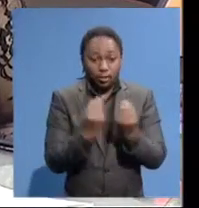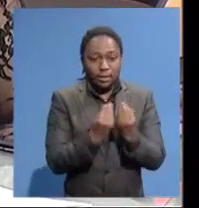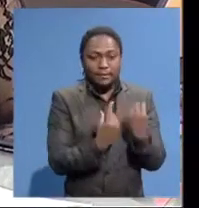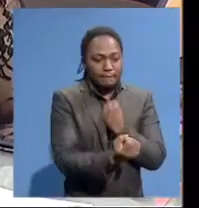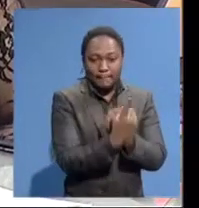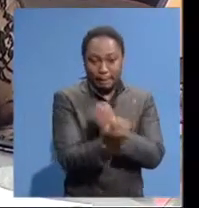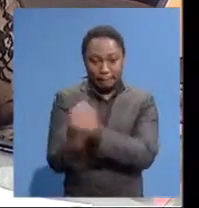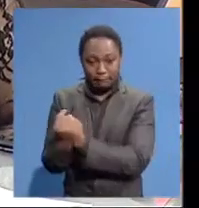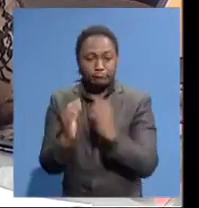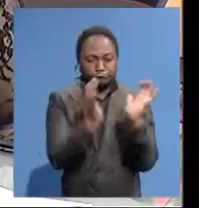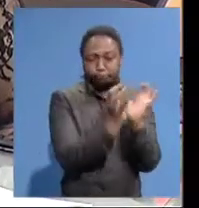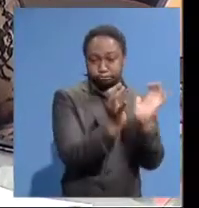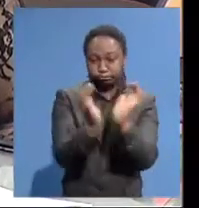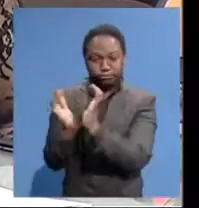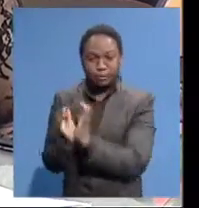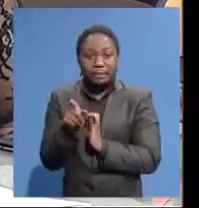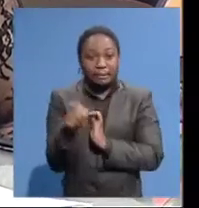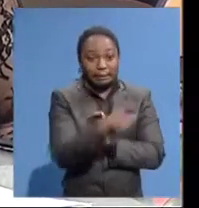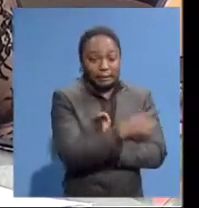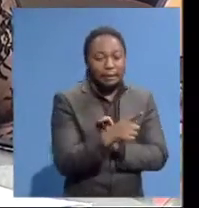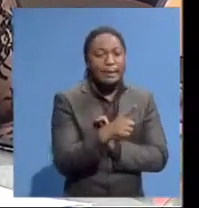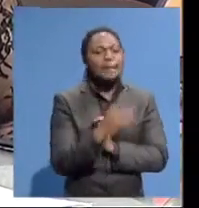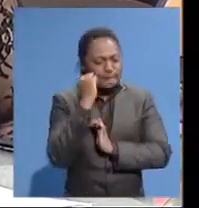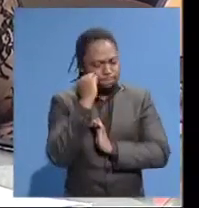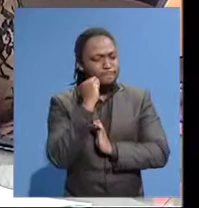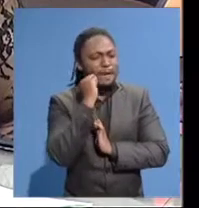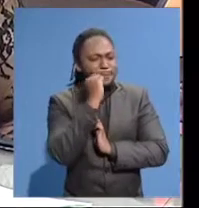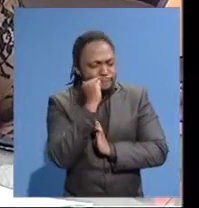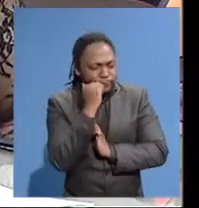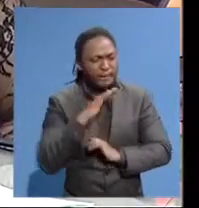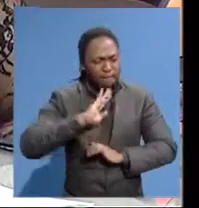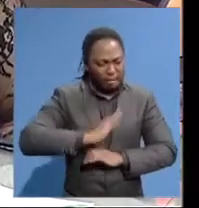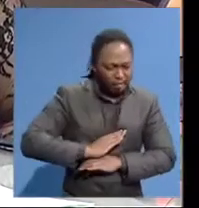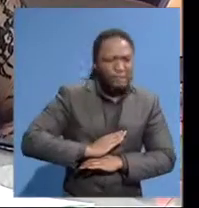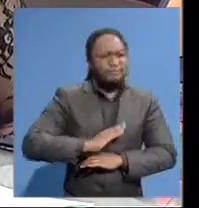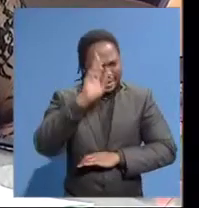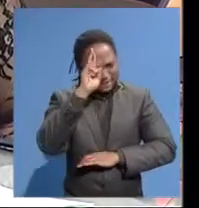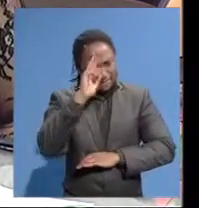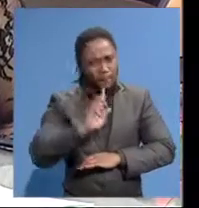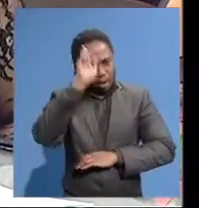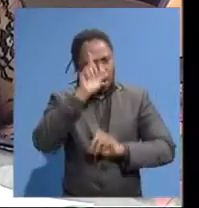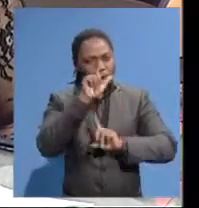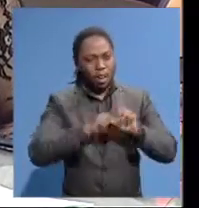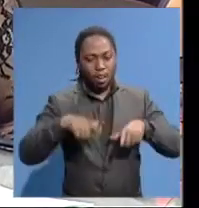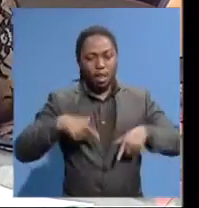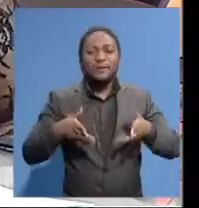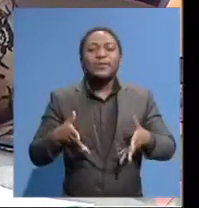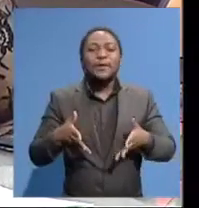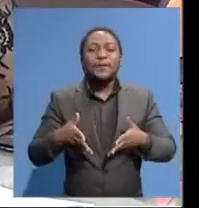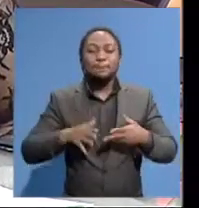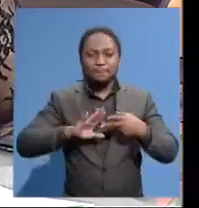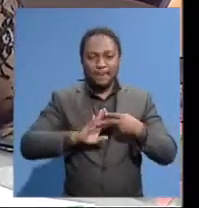order to come together in grieving and celebrating Tata Madiba's life. Today, it was also baby Jake